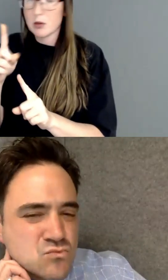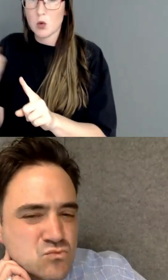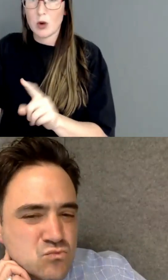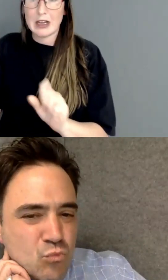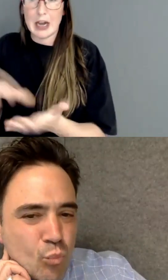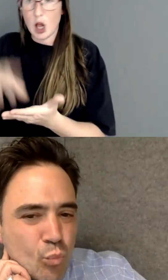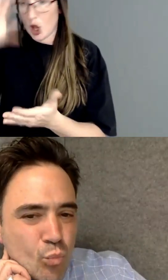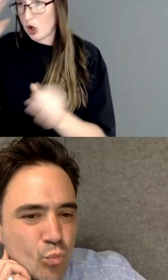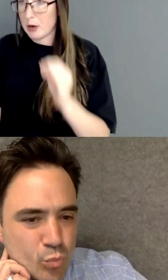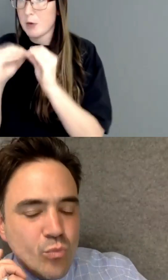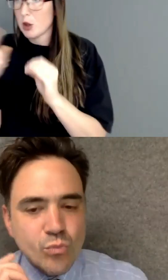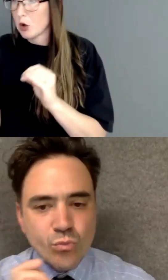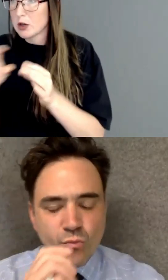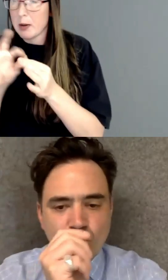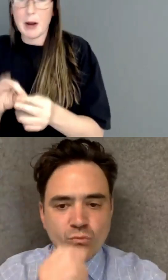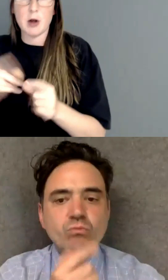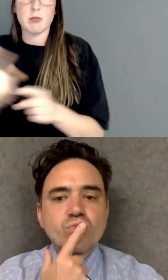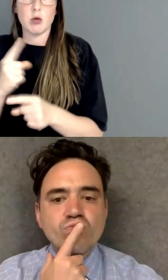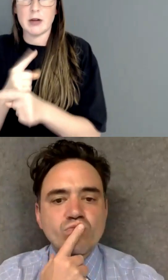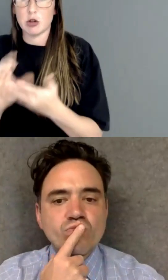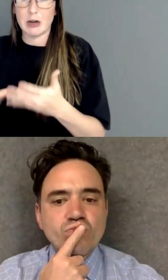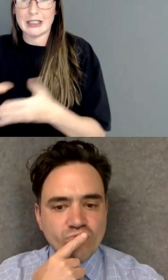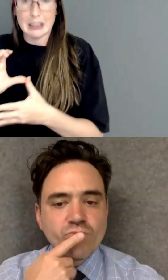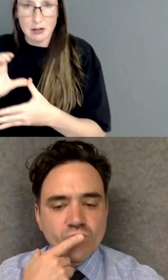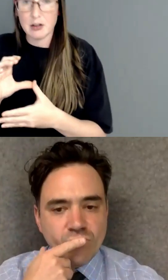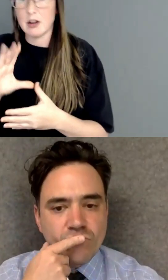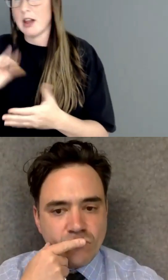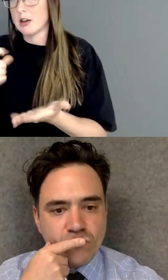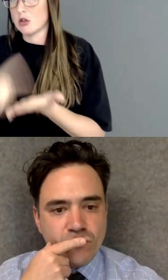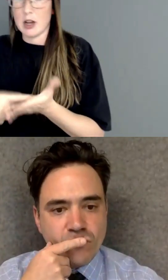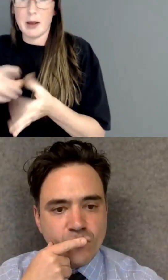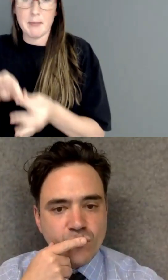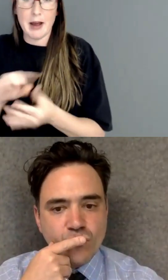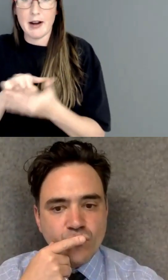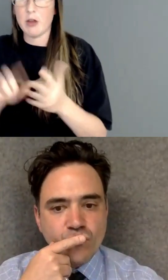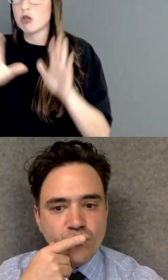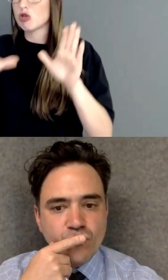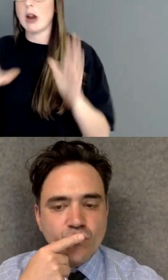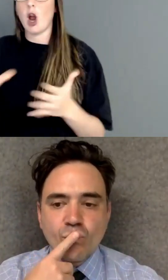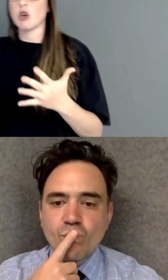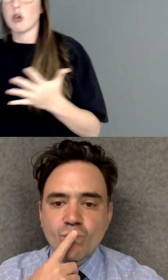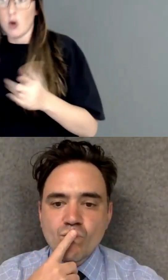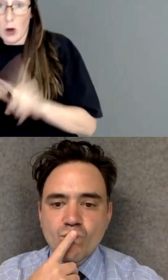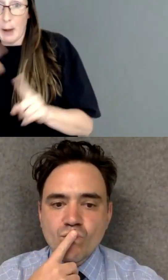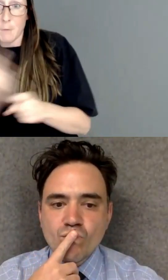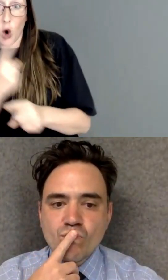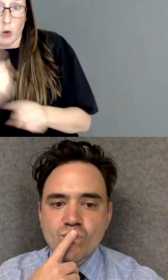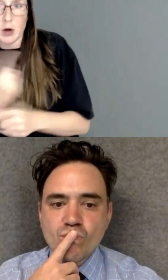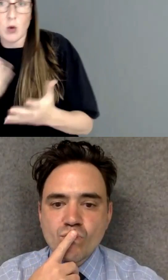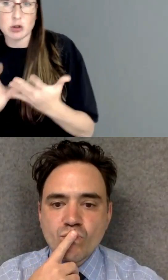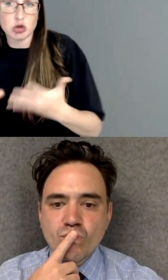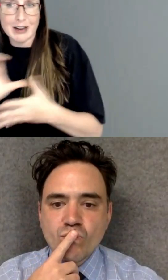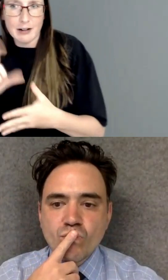more? Like, there was a question about appropriate criterion for these. We've talked a lot about how these are great alternatives when appropriate, right? So, like, what are the criteria